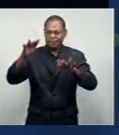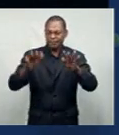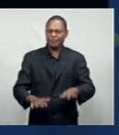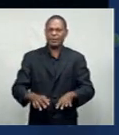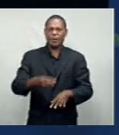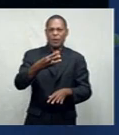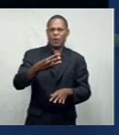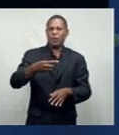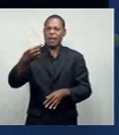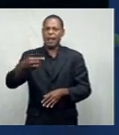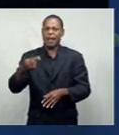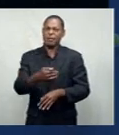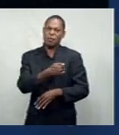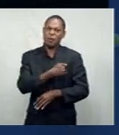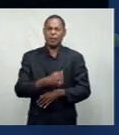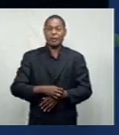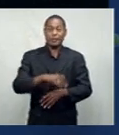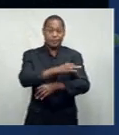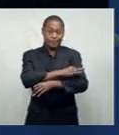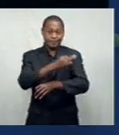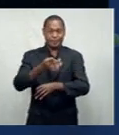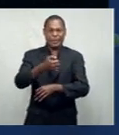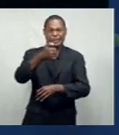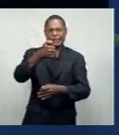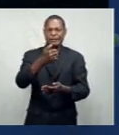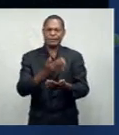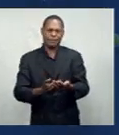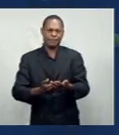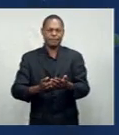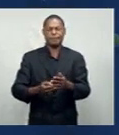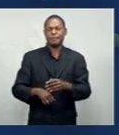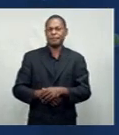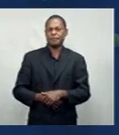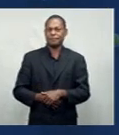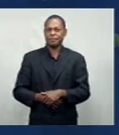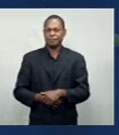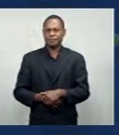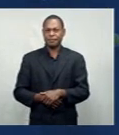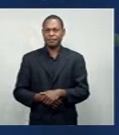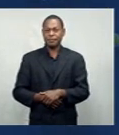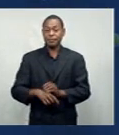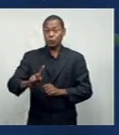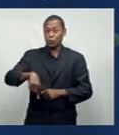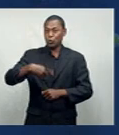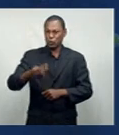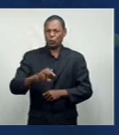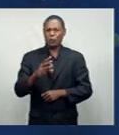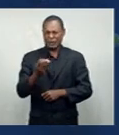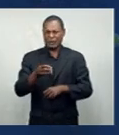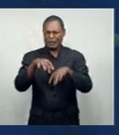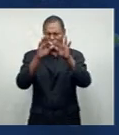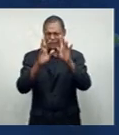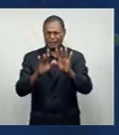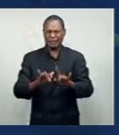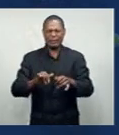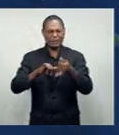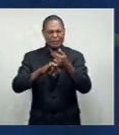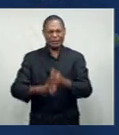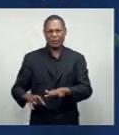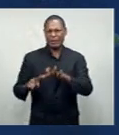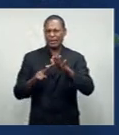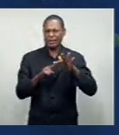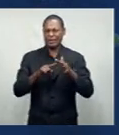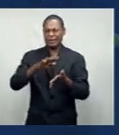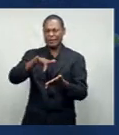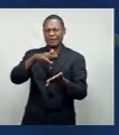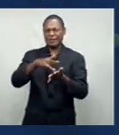3:11 tomorrow morning. Sunrise will be at 6:38. For tomorrow, some showers over the southern eastern and